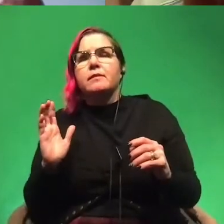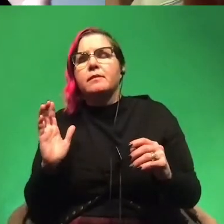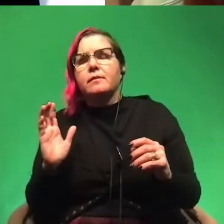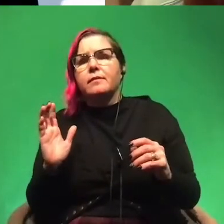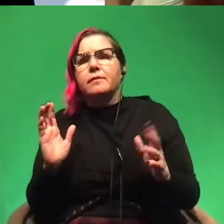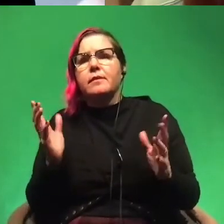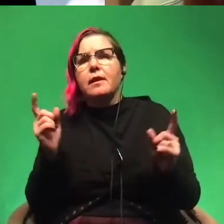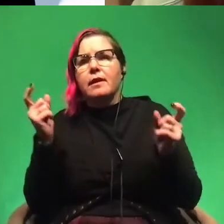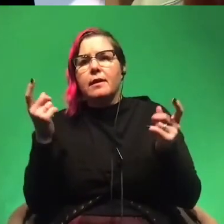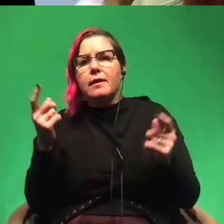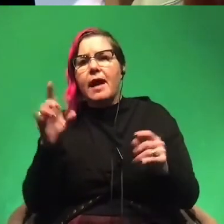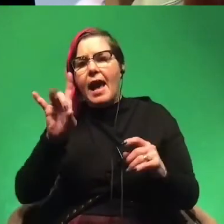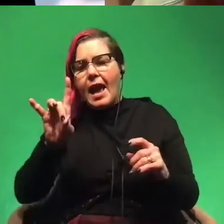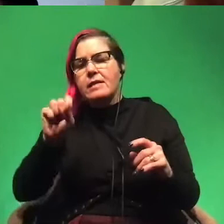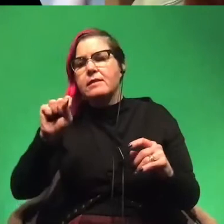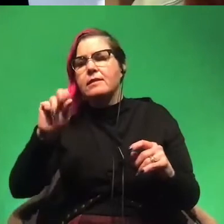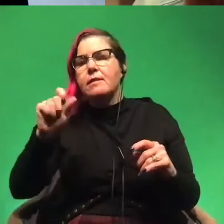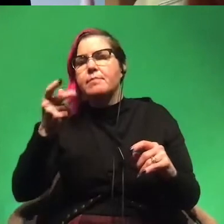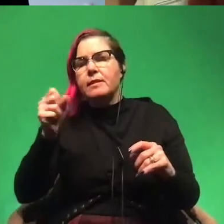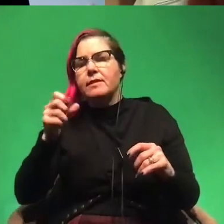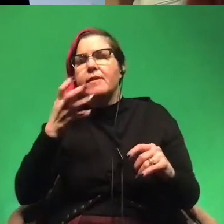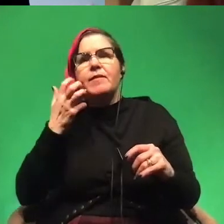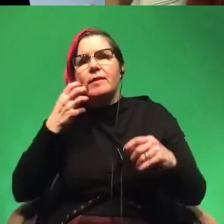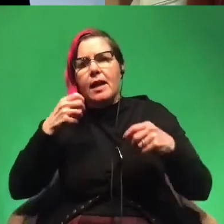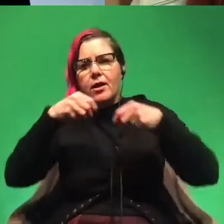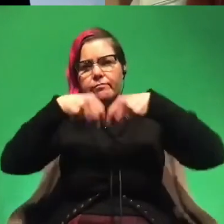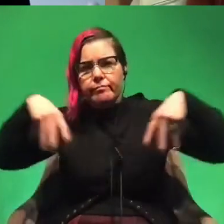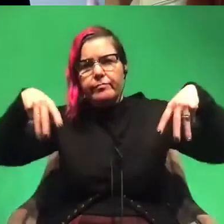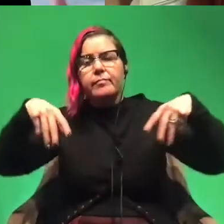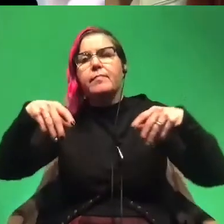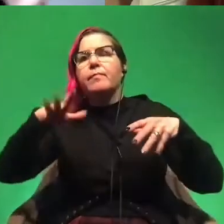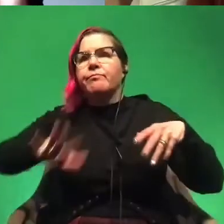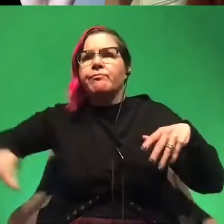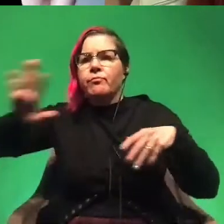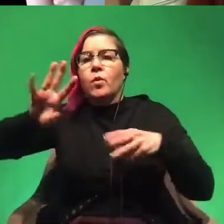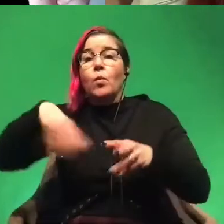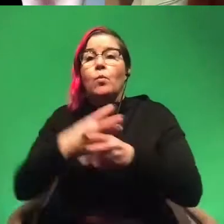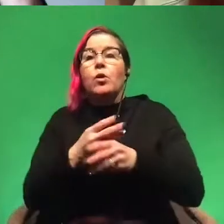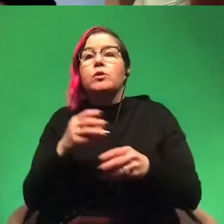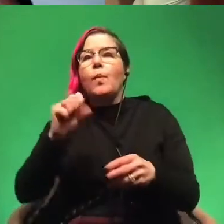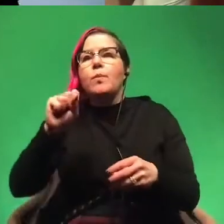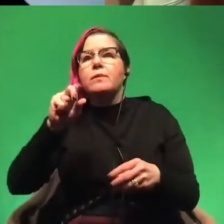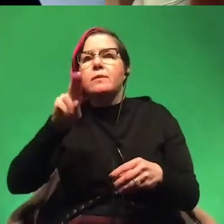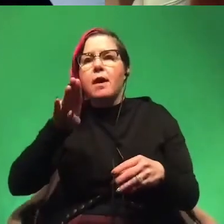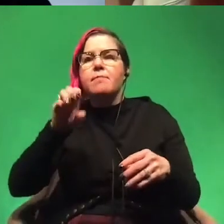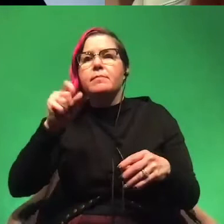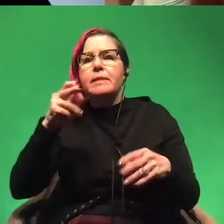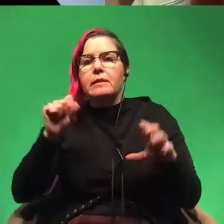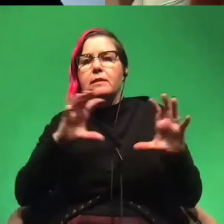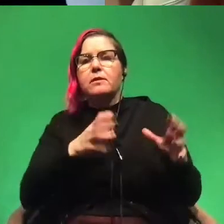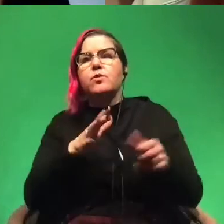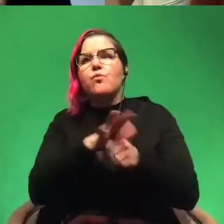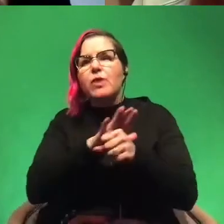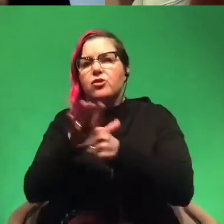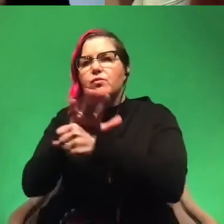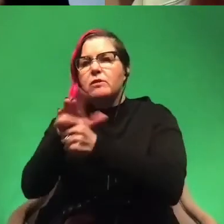there were considered 8 subspecies of tiger across their entire distribution worldwide. And those subspecies are regionally specific.